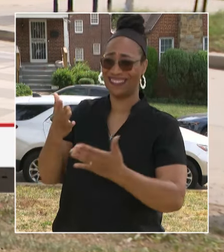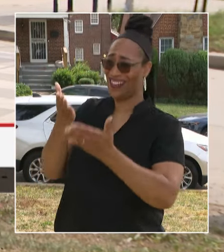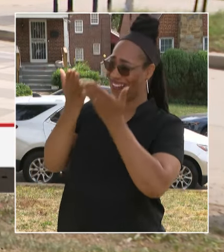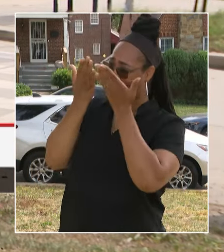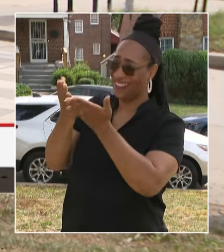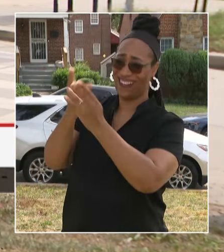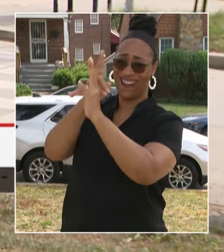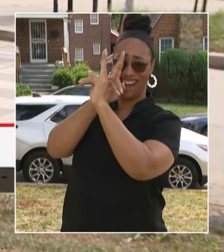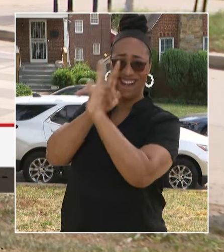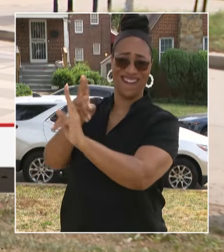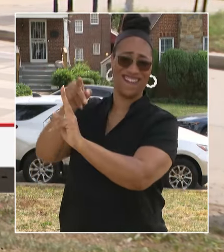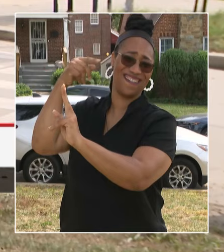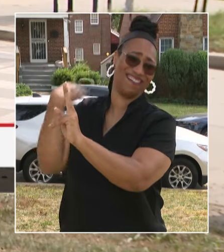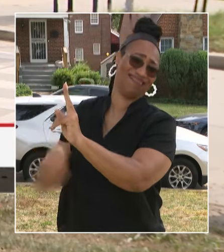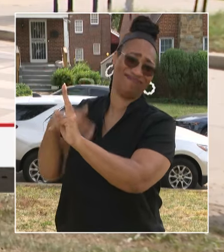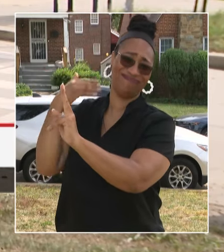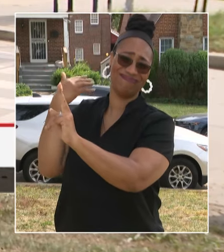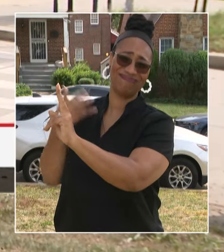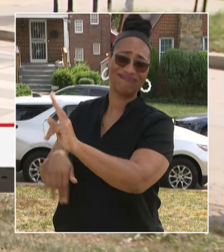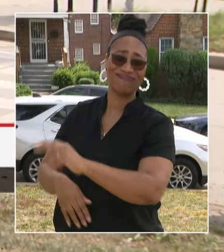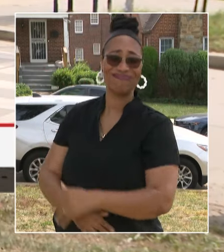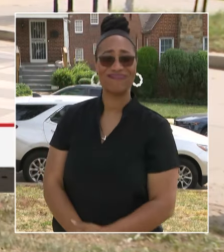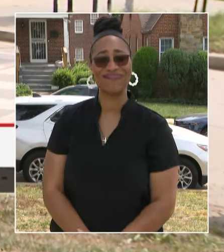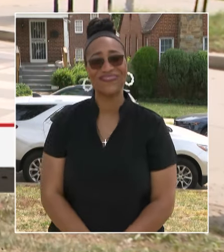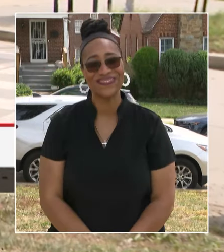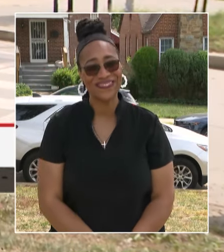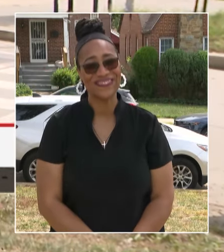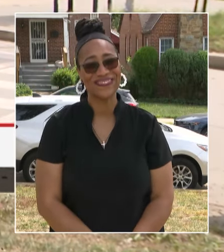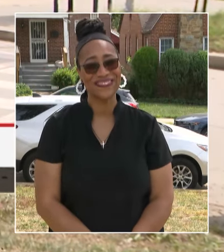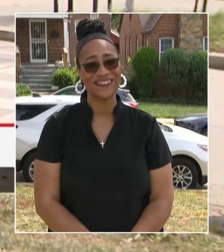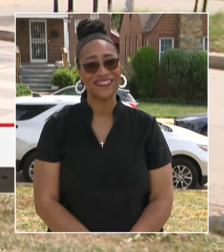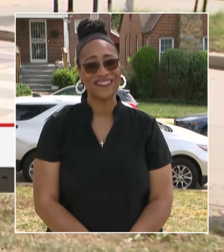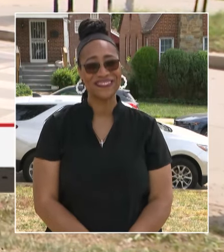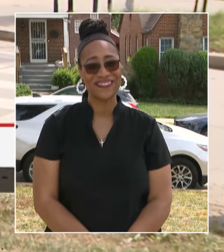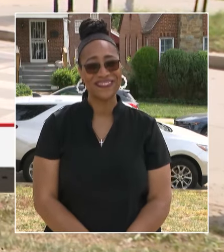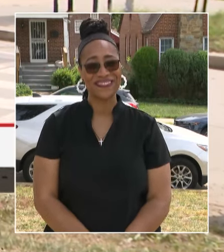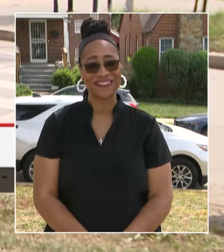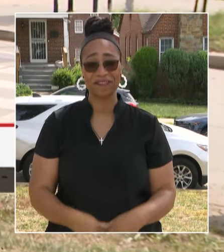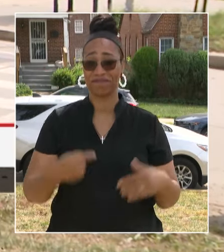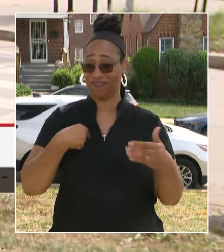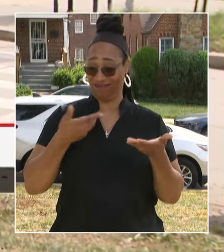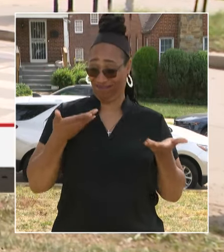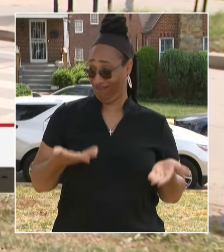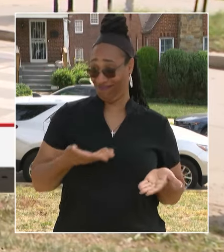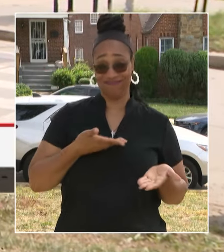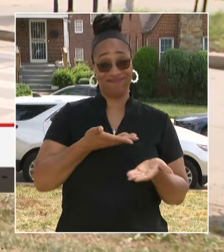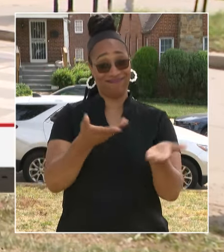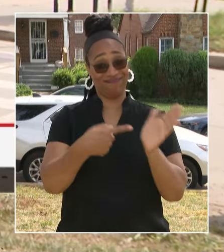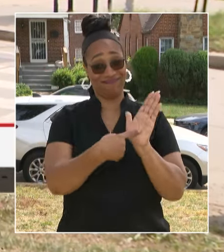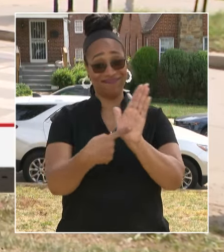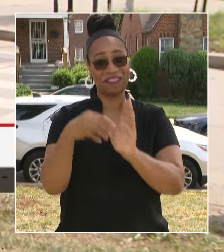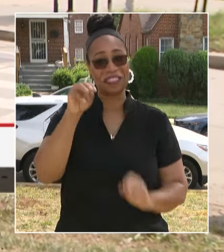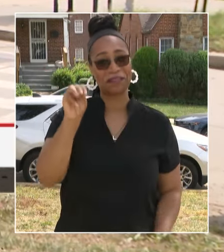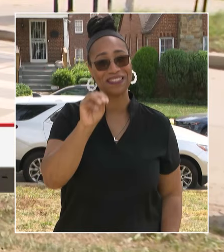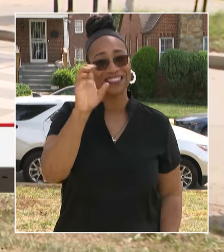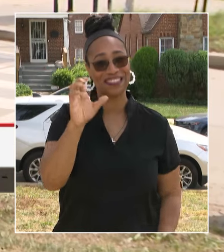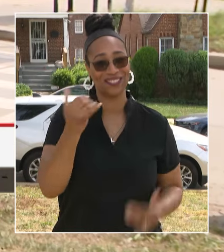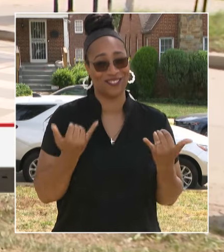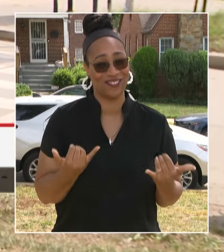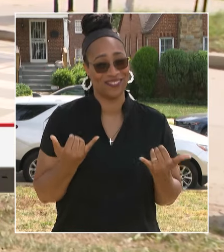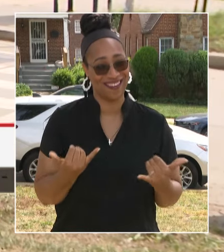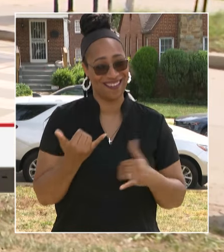I am going to serve as our MC for today's program. We are still, as I understand it, waiting on our mayor